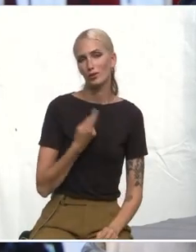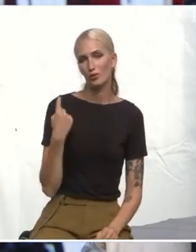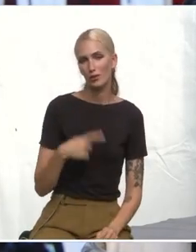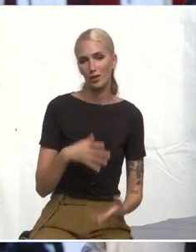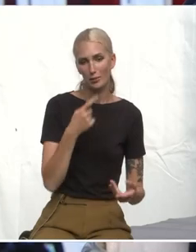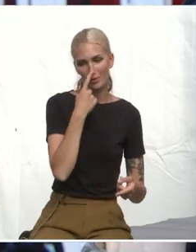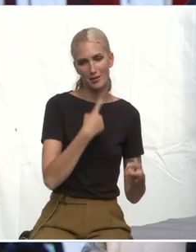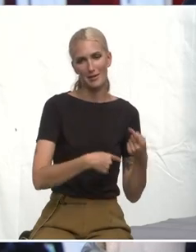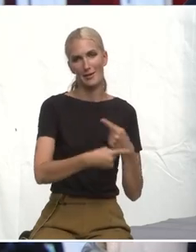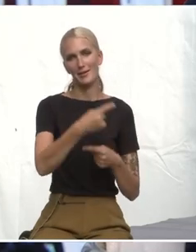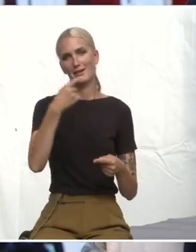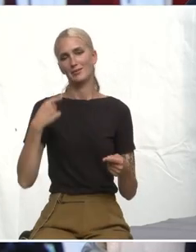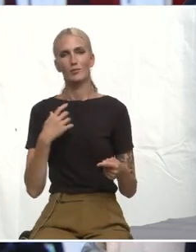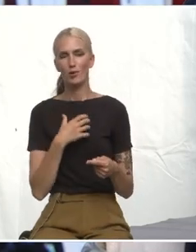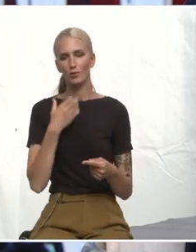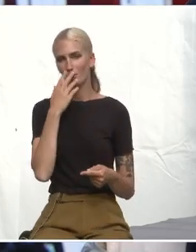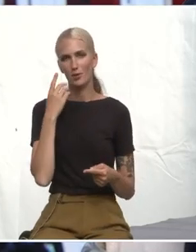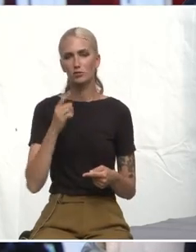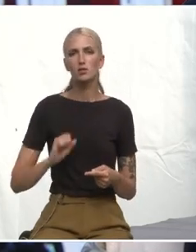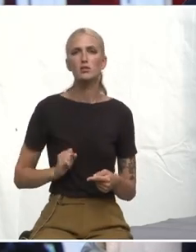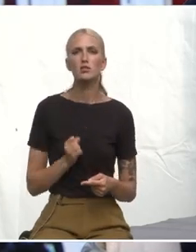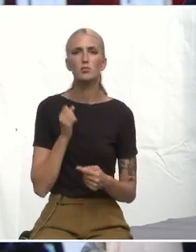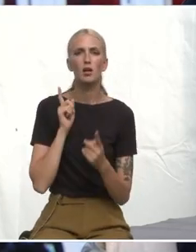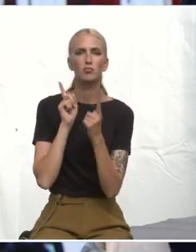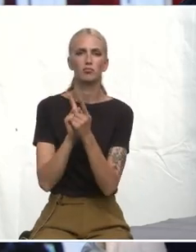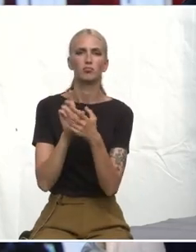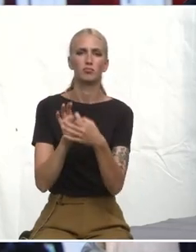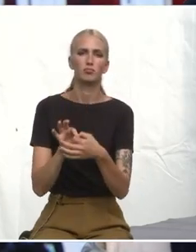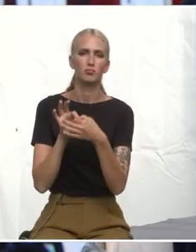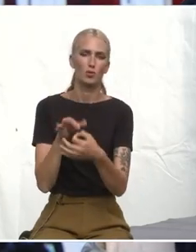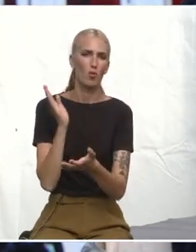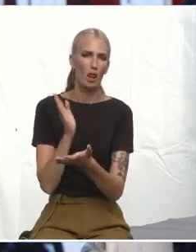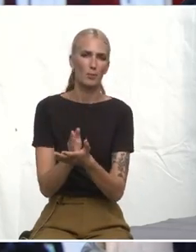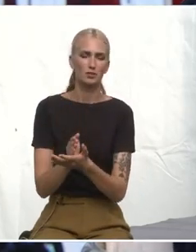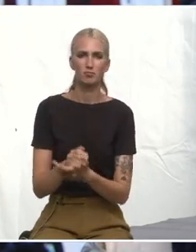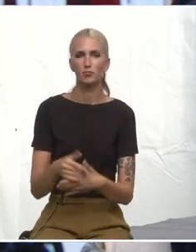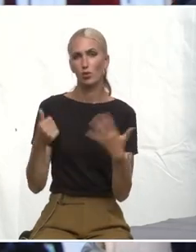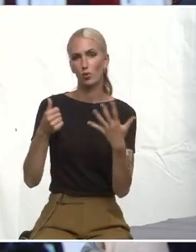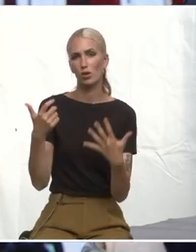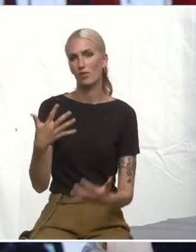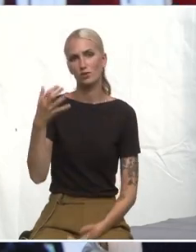know, it's having a friend to talk to. That's what 65% says.